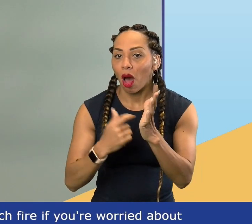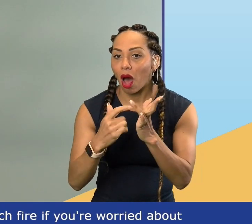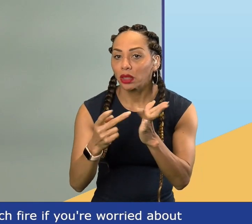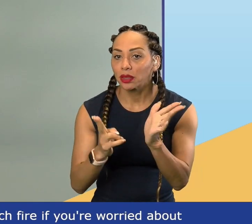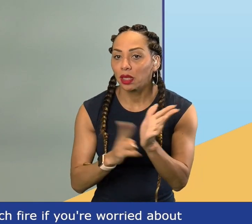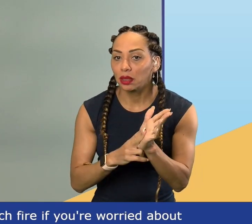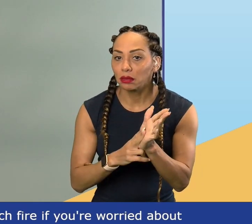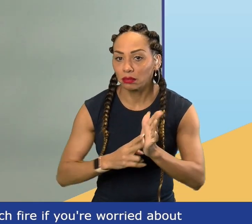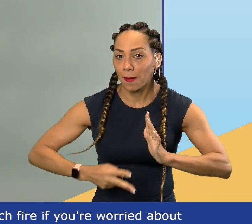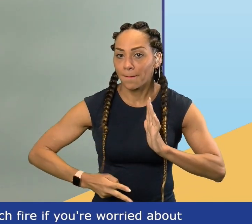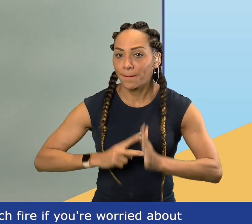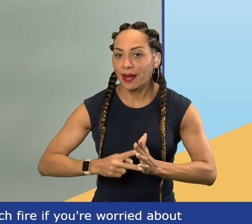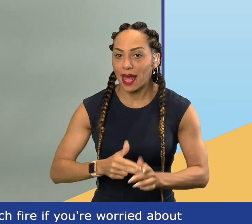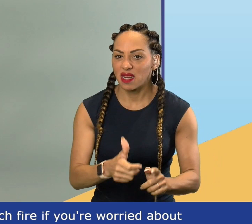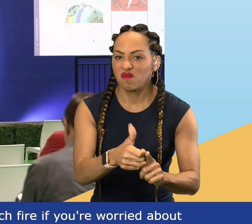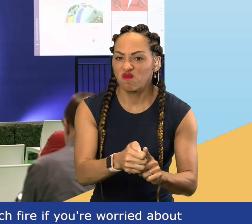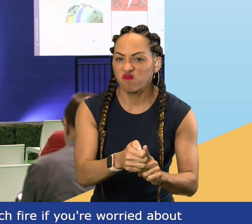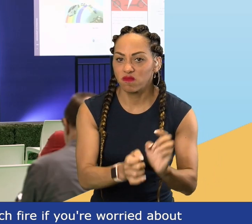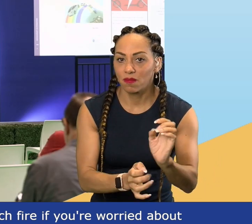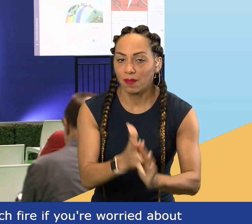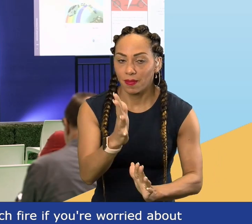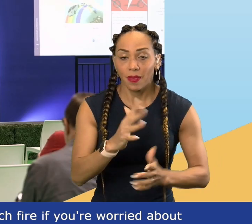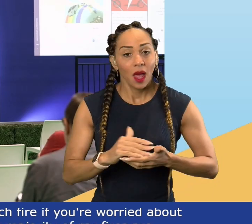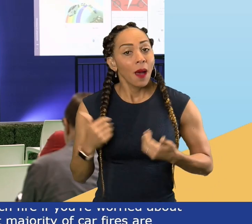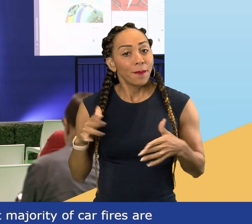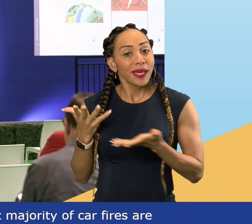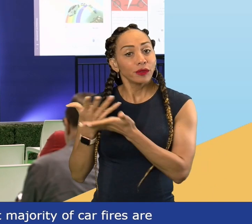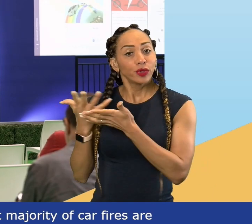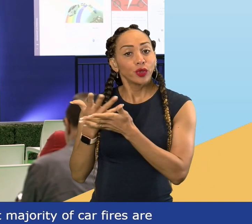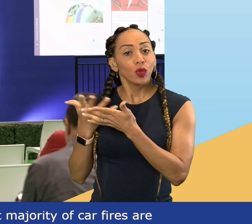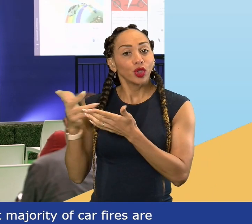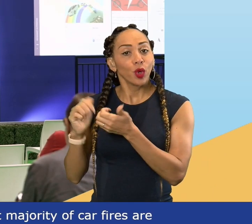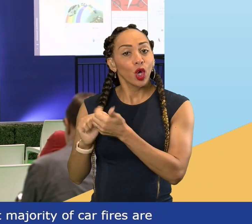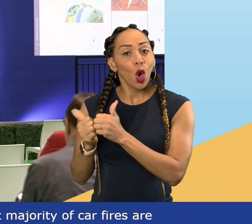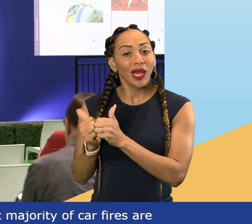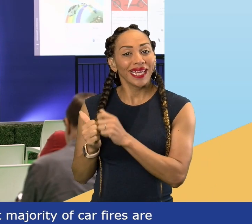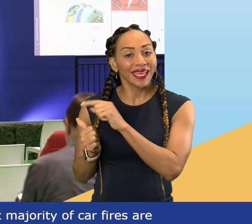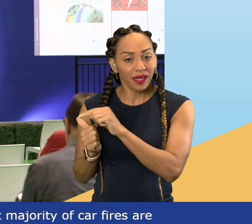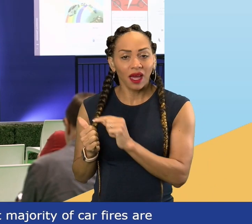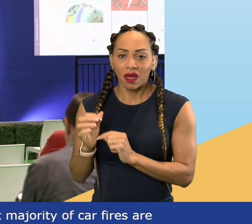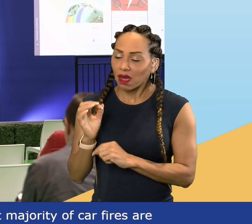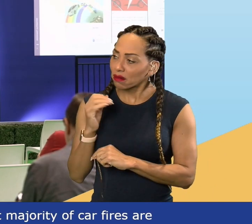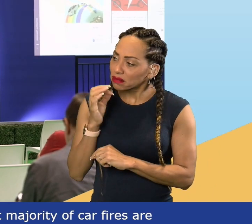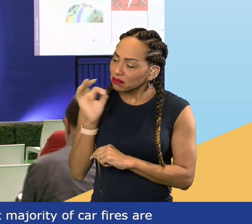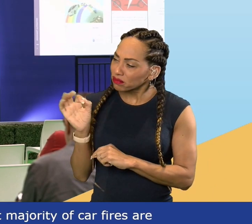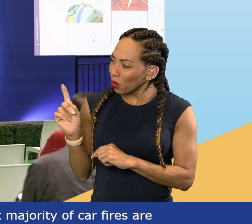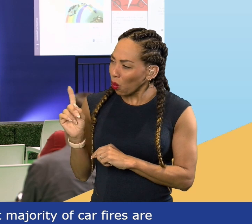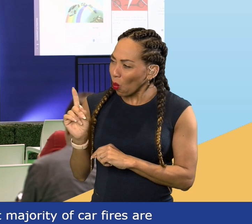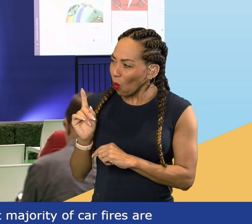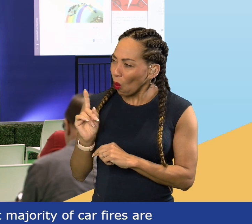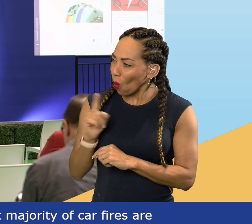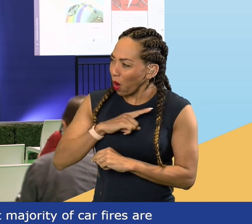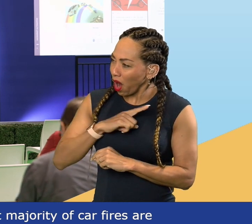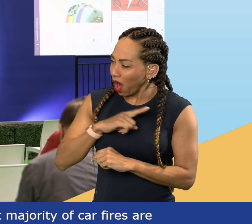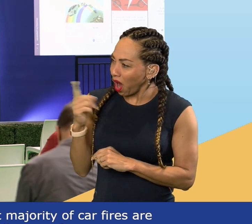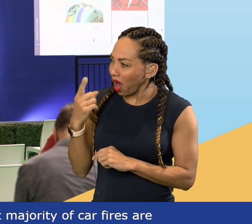colleague of mine about this, or a former colleague of mine who now works for the motoring desk at the Sun, and said, look, what is going on here? What is with all these negative stories? Is it an agenda?